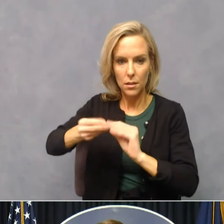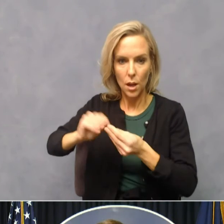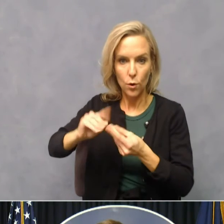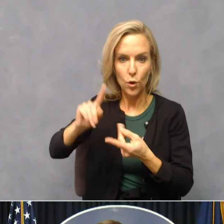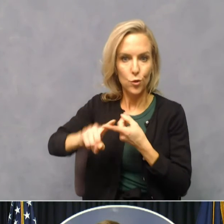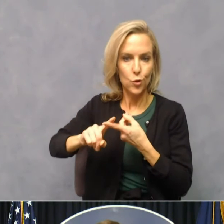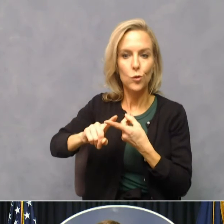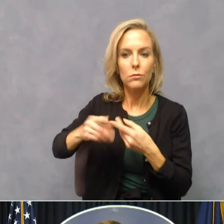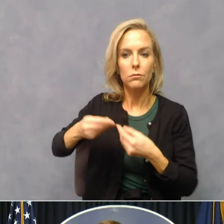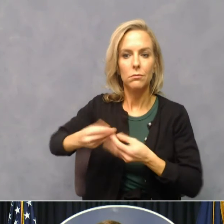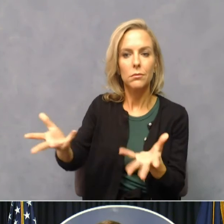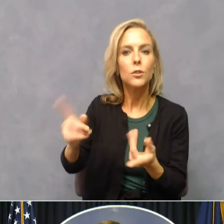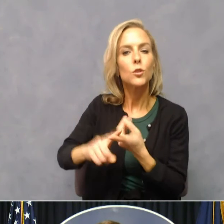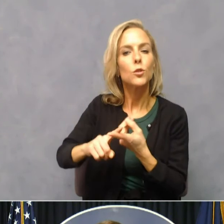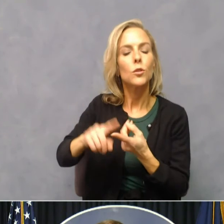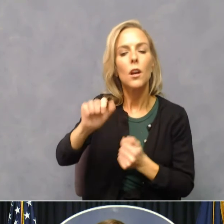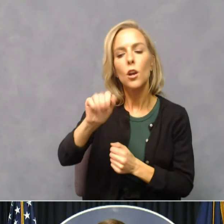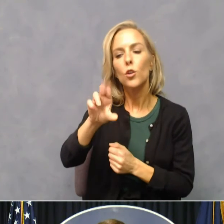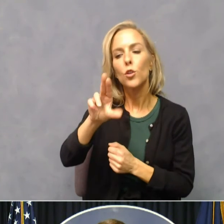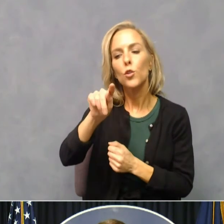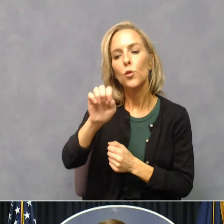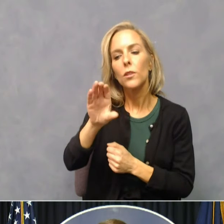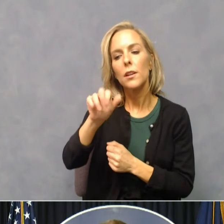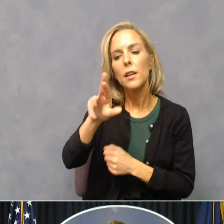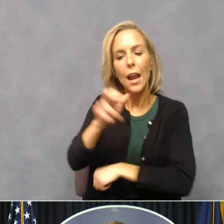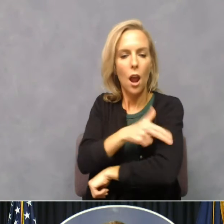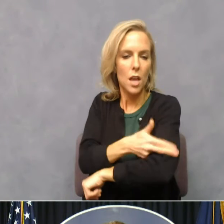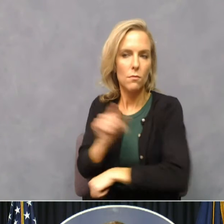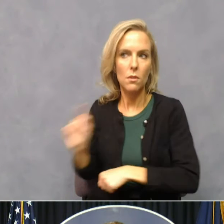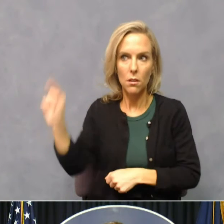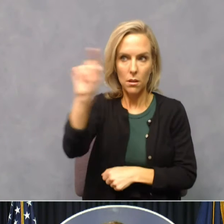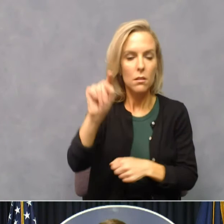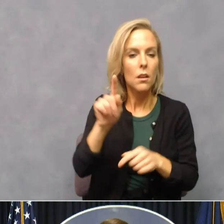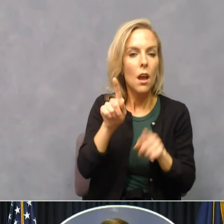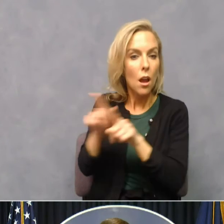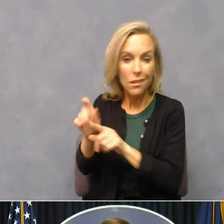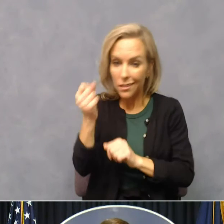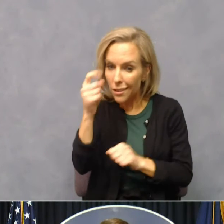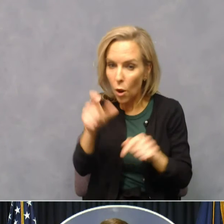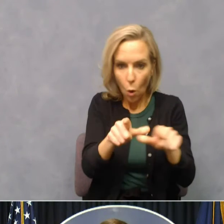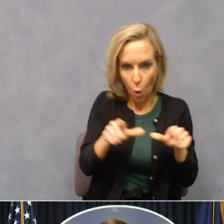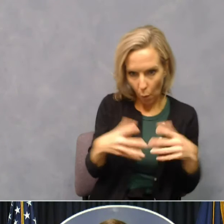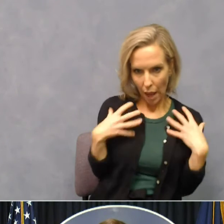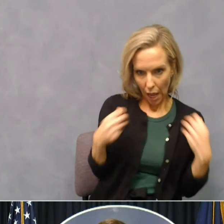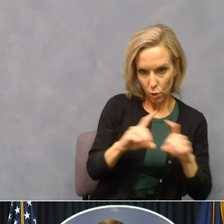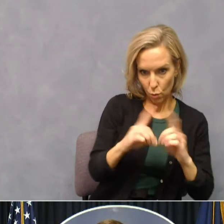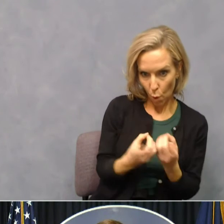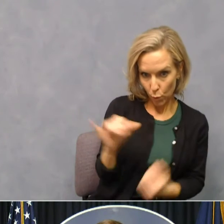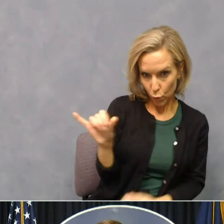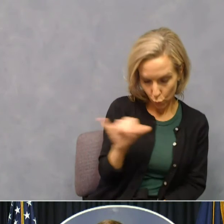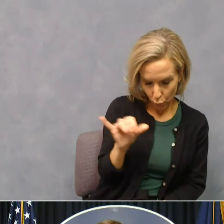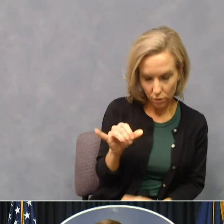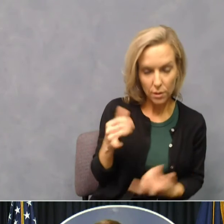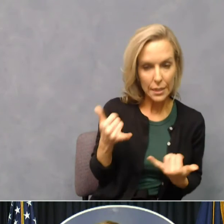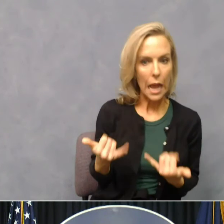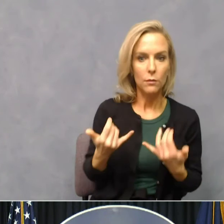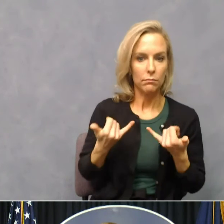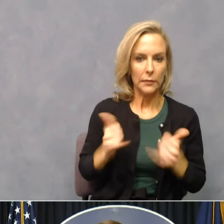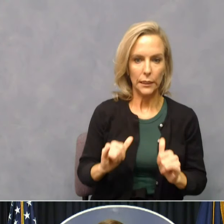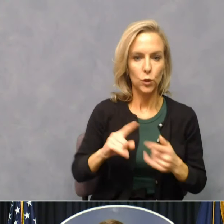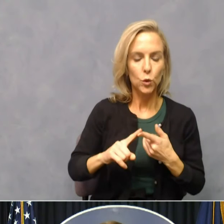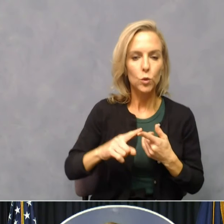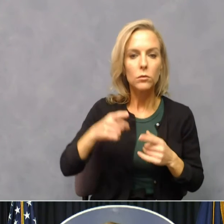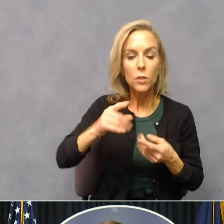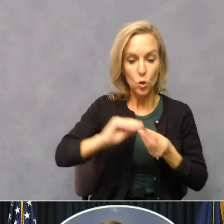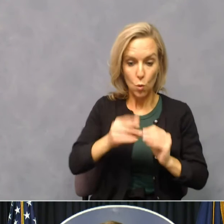care hospital and many of our local health departments. Now we continue to expand who's receiving them, and why we